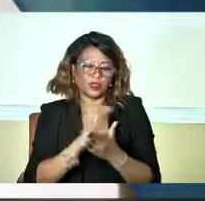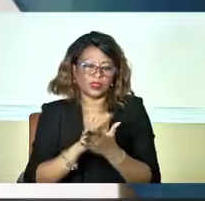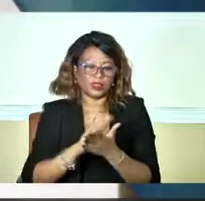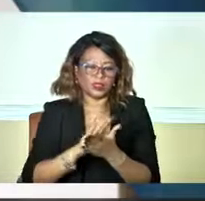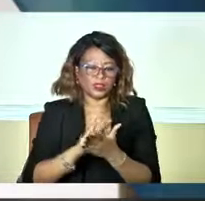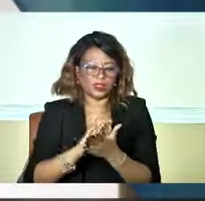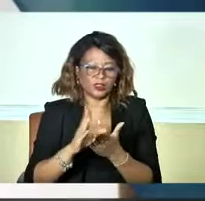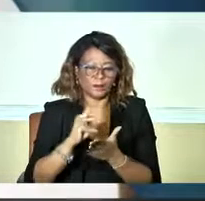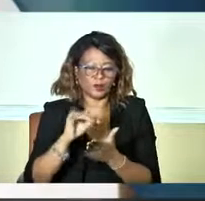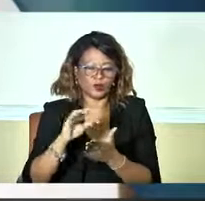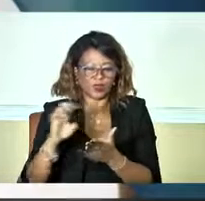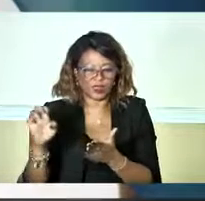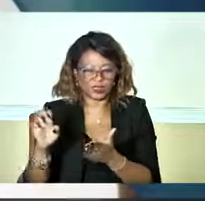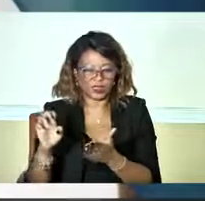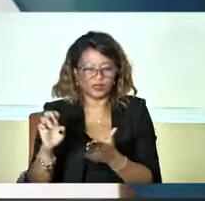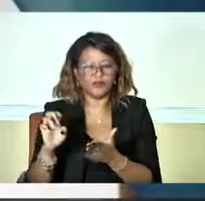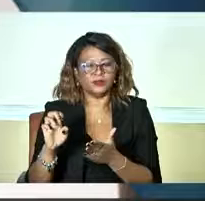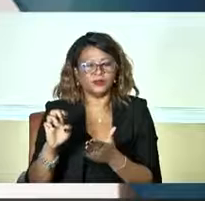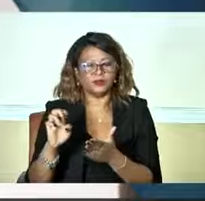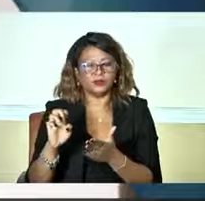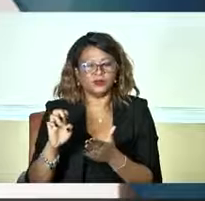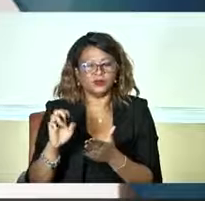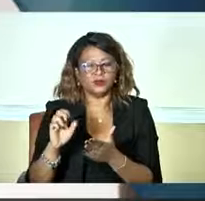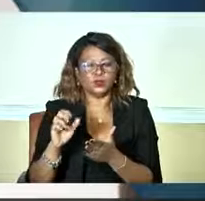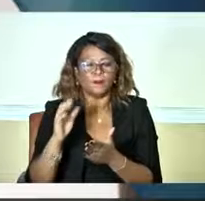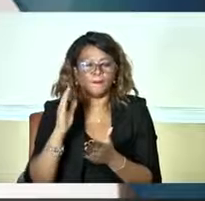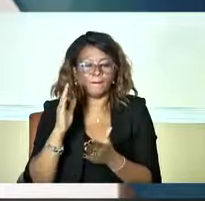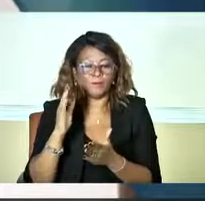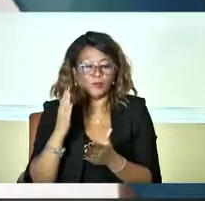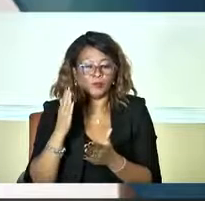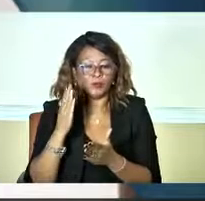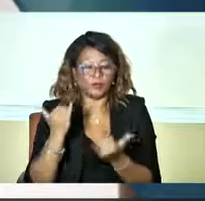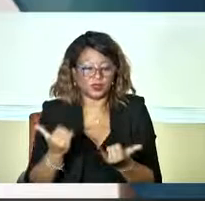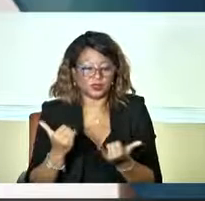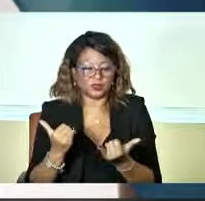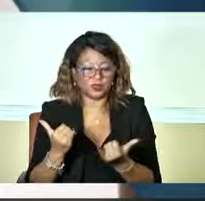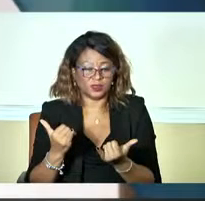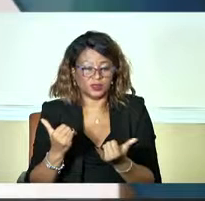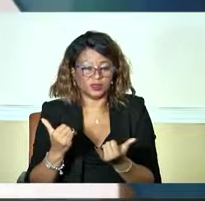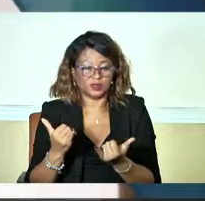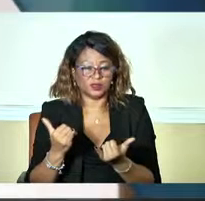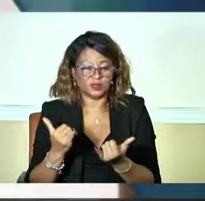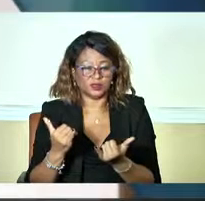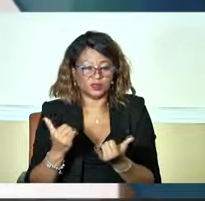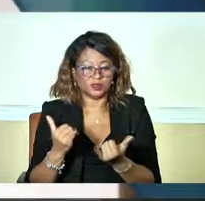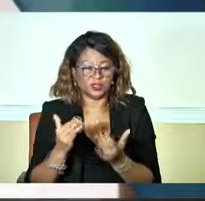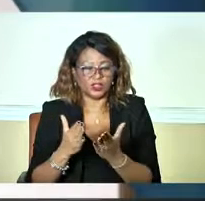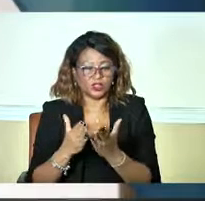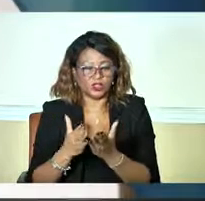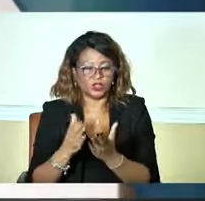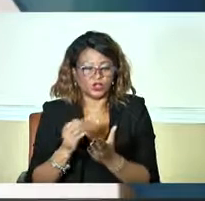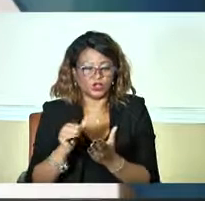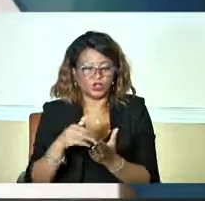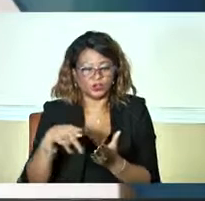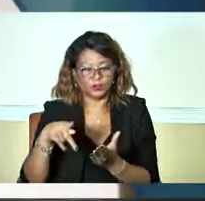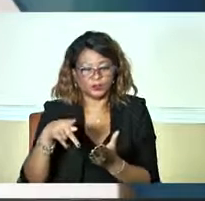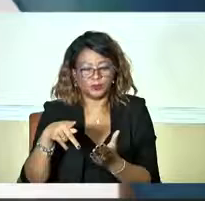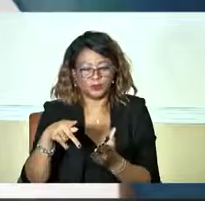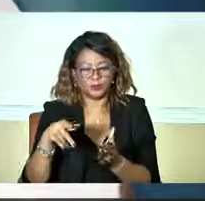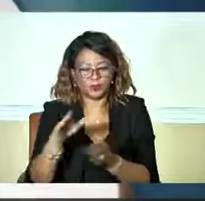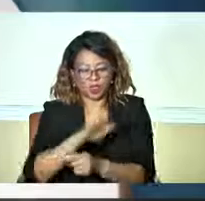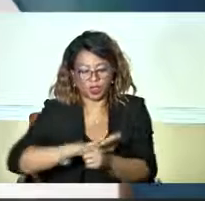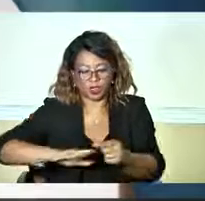Marine, who is presently operating a facility in the shipyard, and they